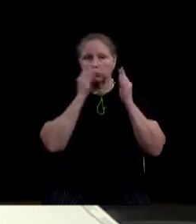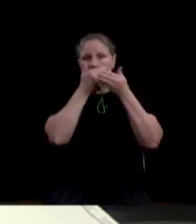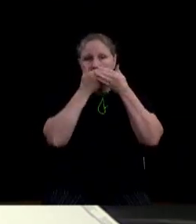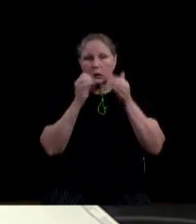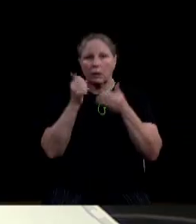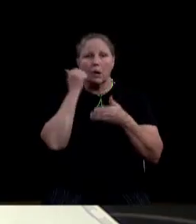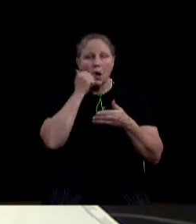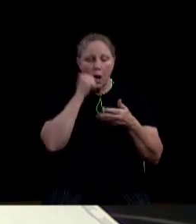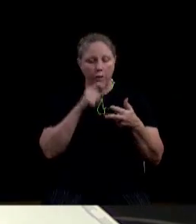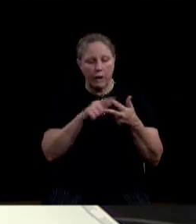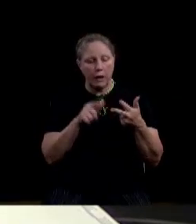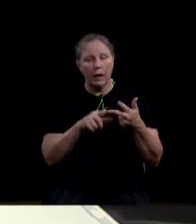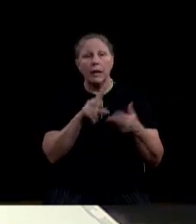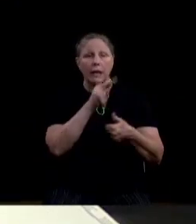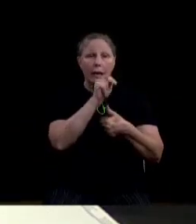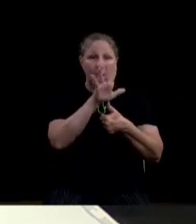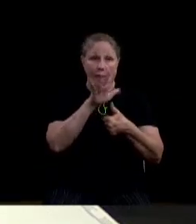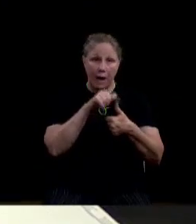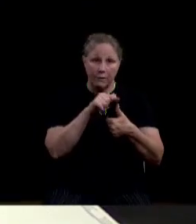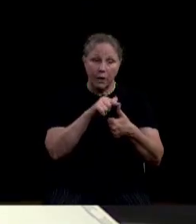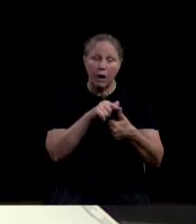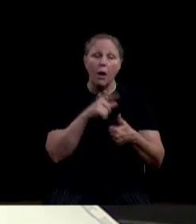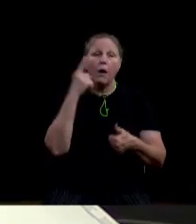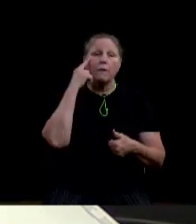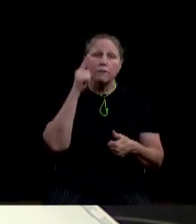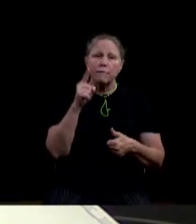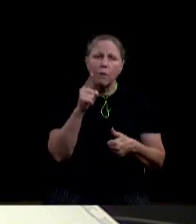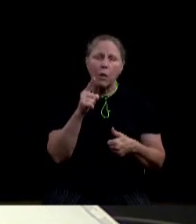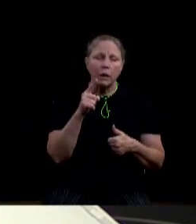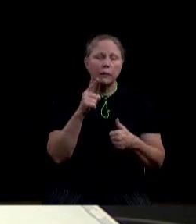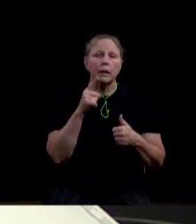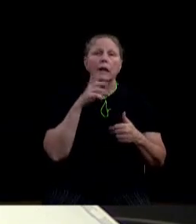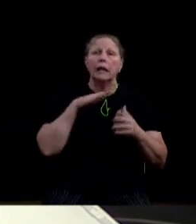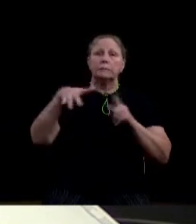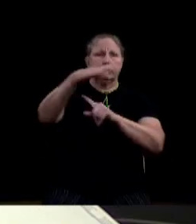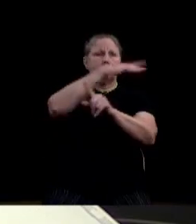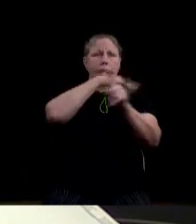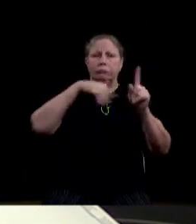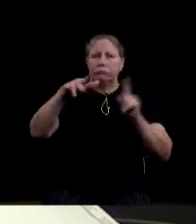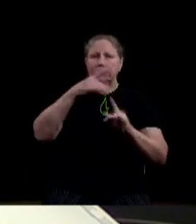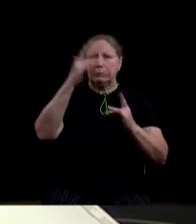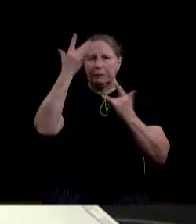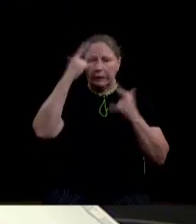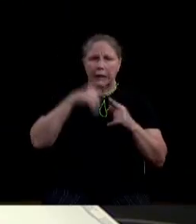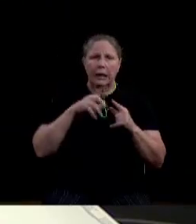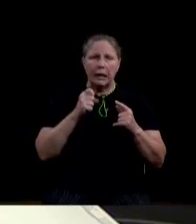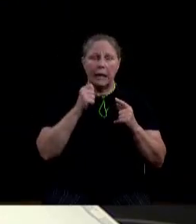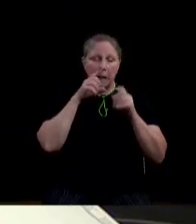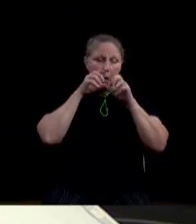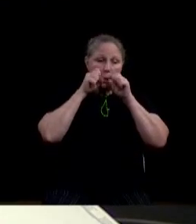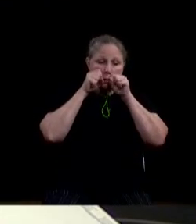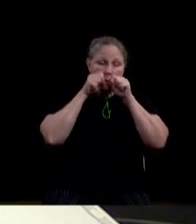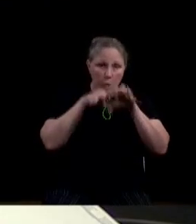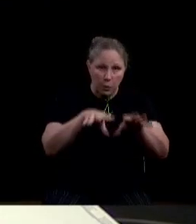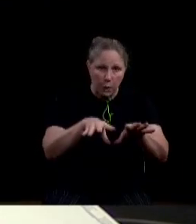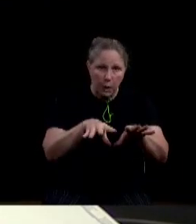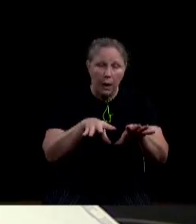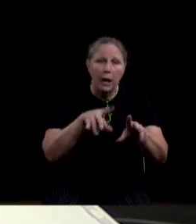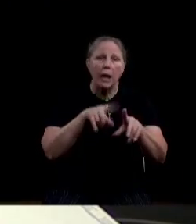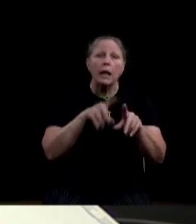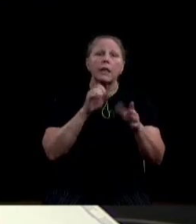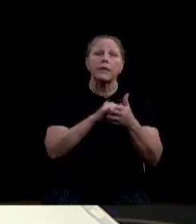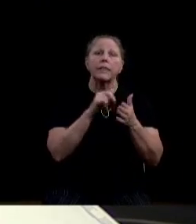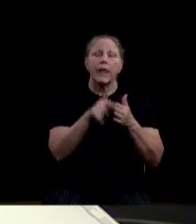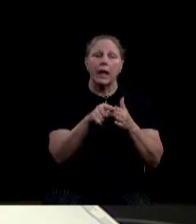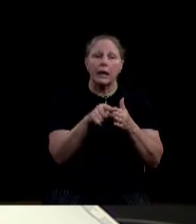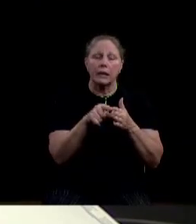for contaminated environments. That means when you exhale through N95, the design is that you are exhaling into